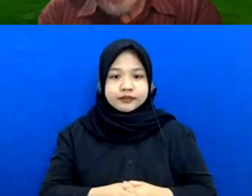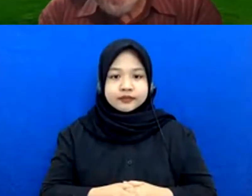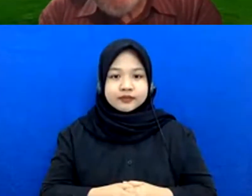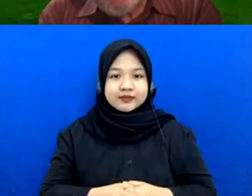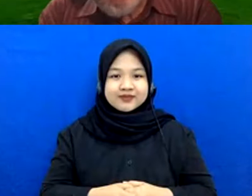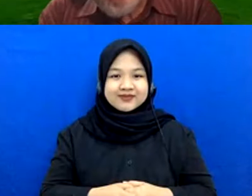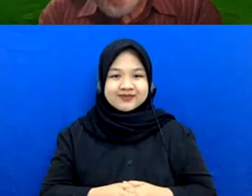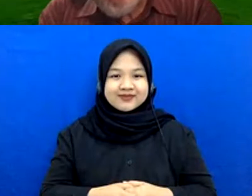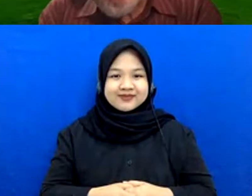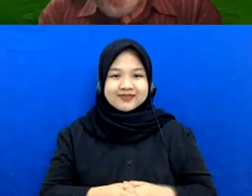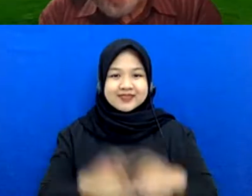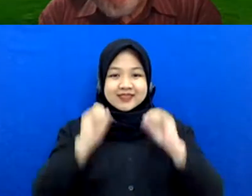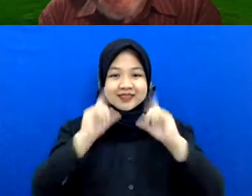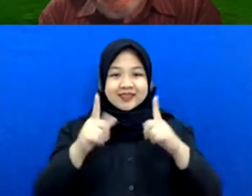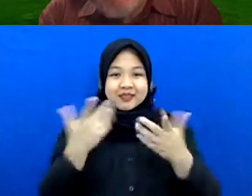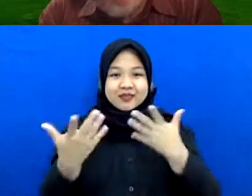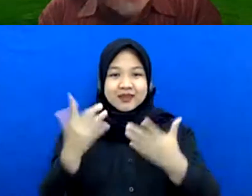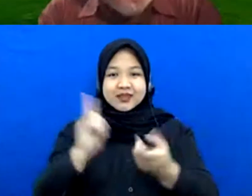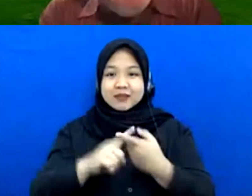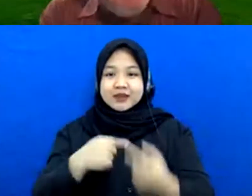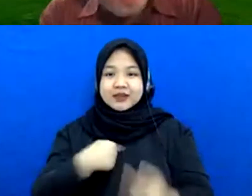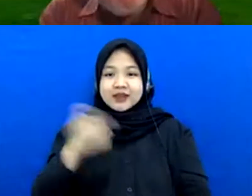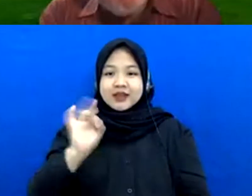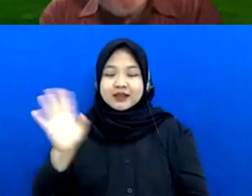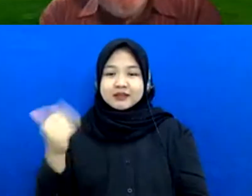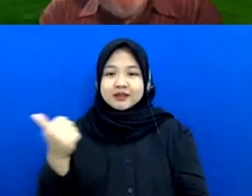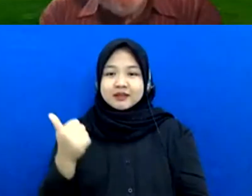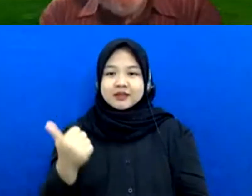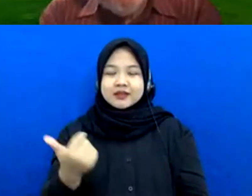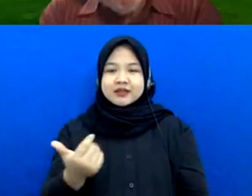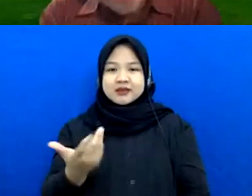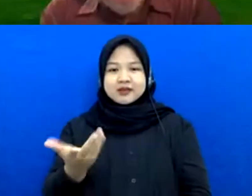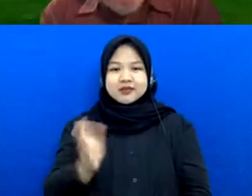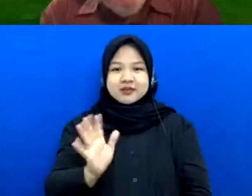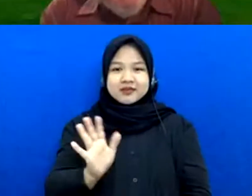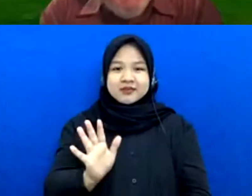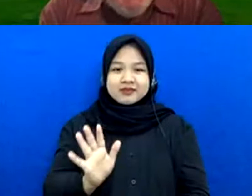Does that answer your question? Maybe my other no, probably not.